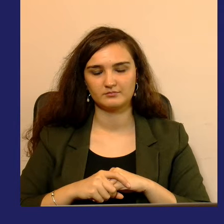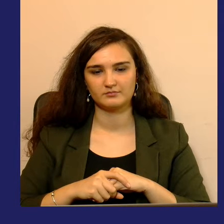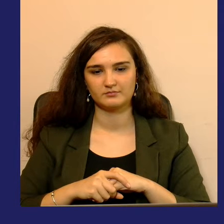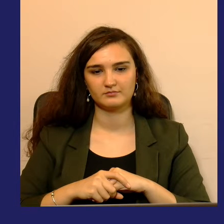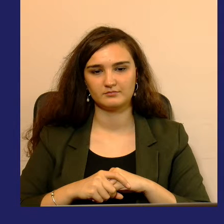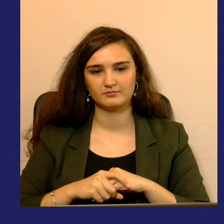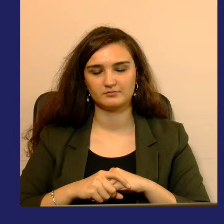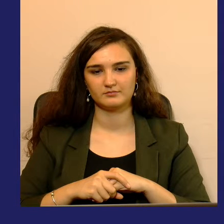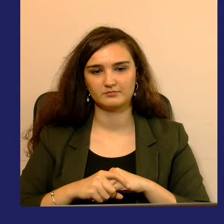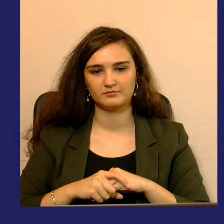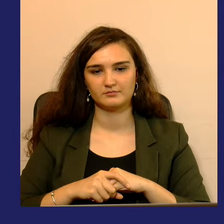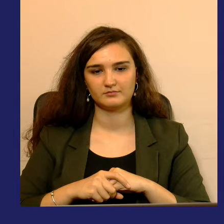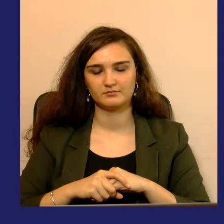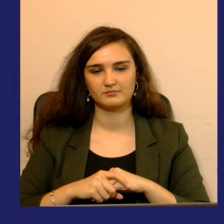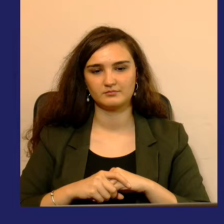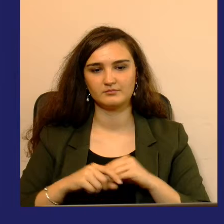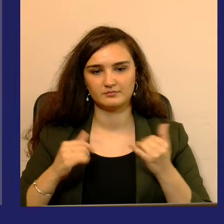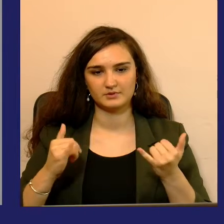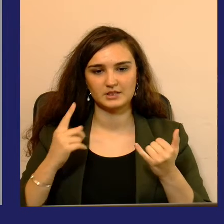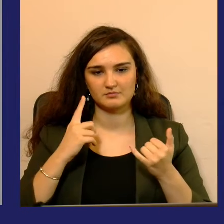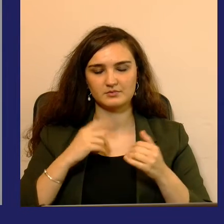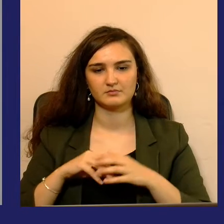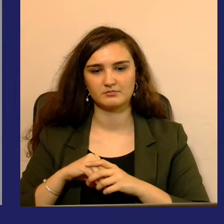Can you hear me now? Yes, perfect.